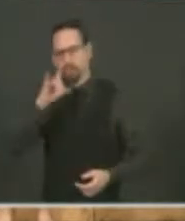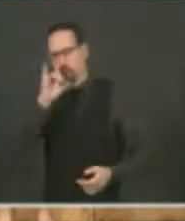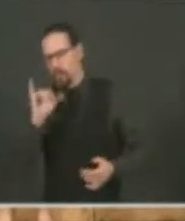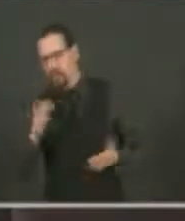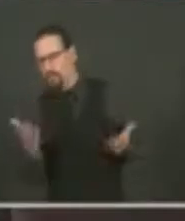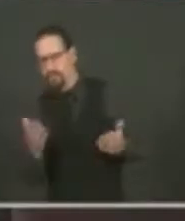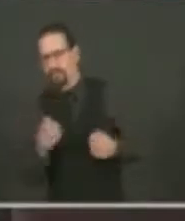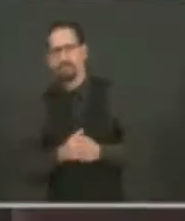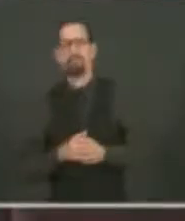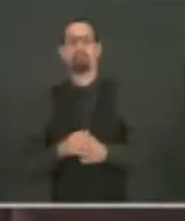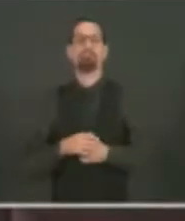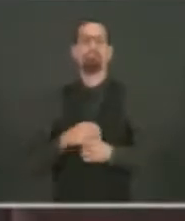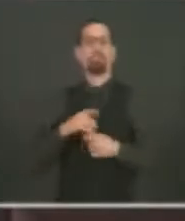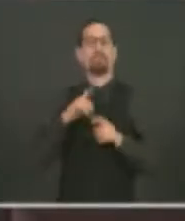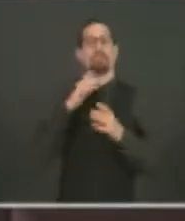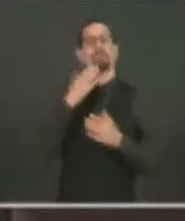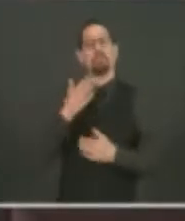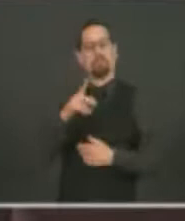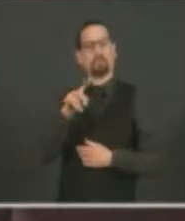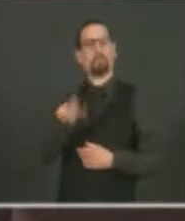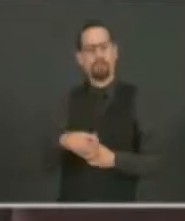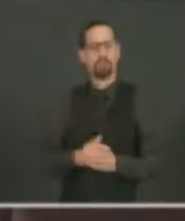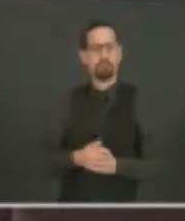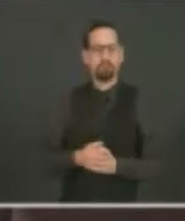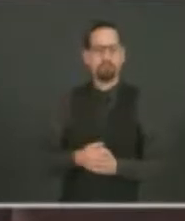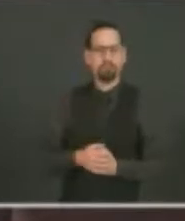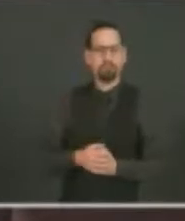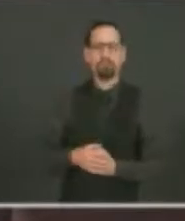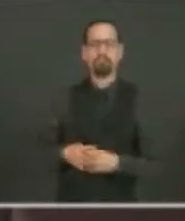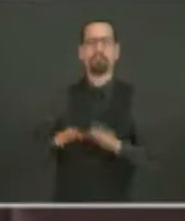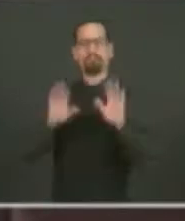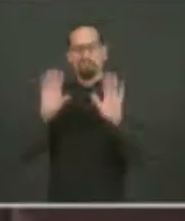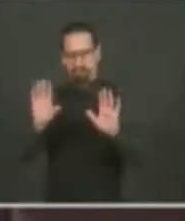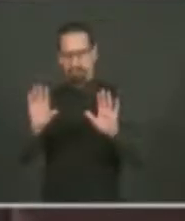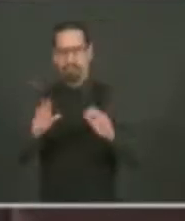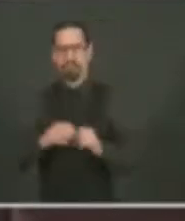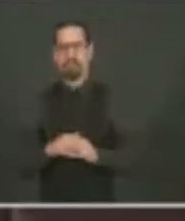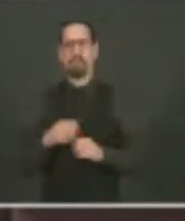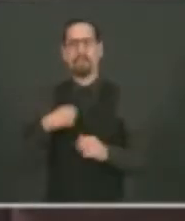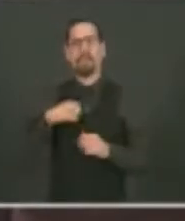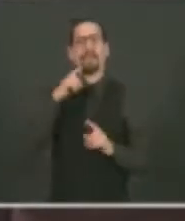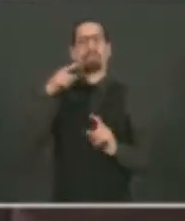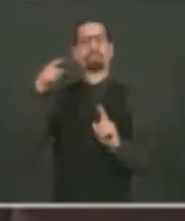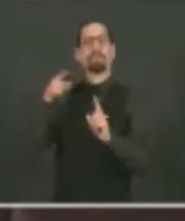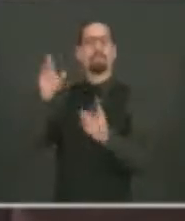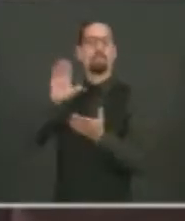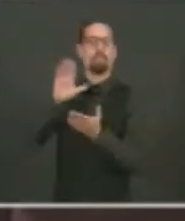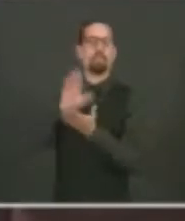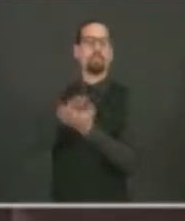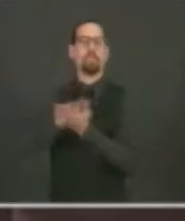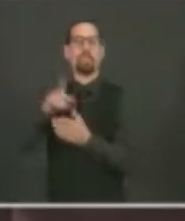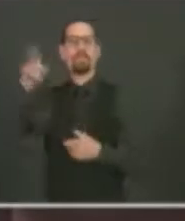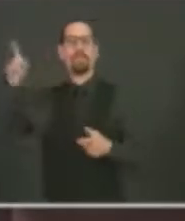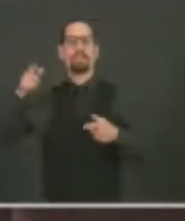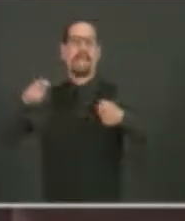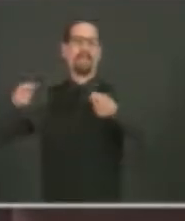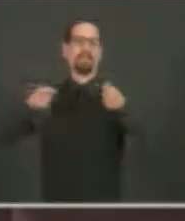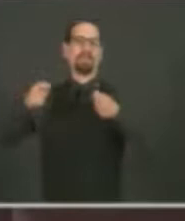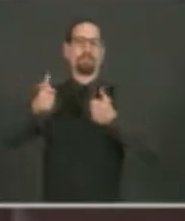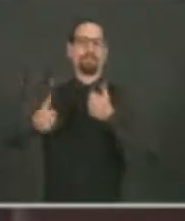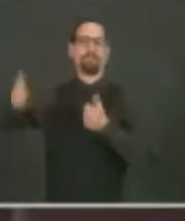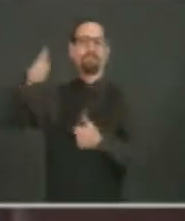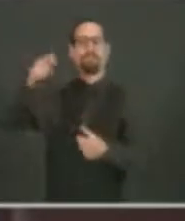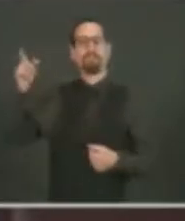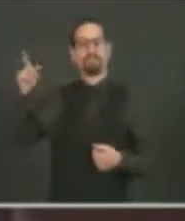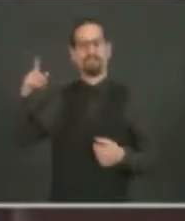would say this, you know, hindsight is 20/20, and I'm sure the administrators at PC are asking themselves that exact question: